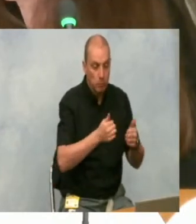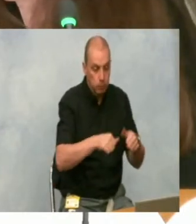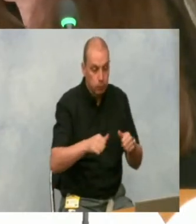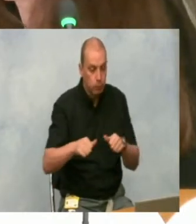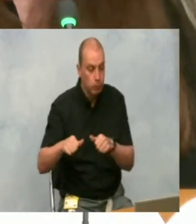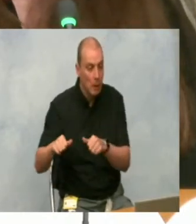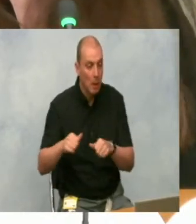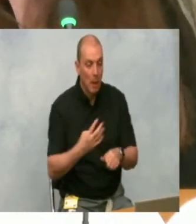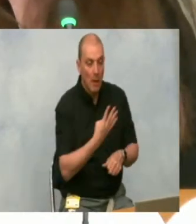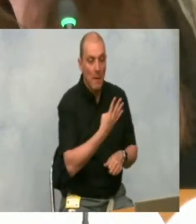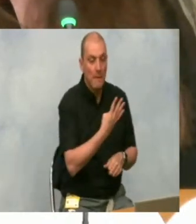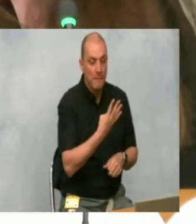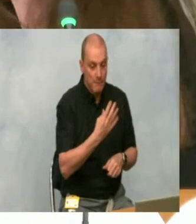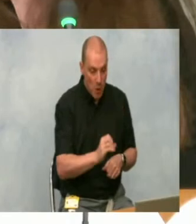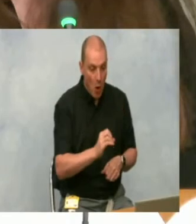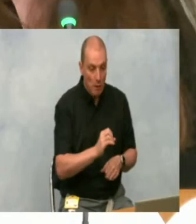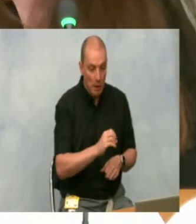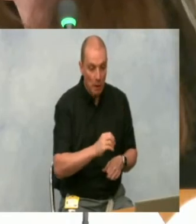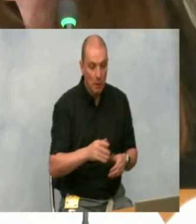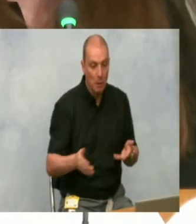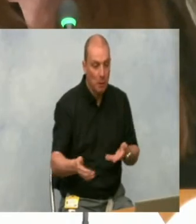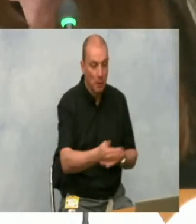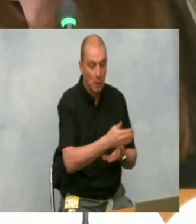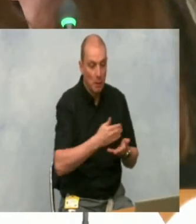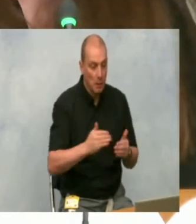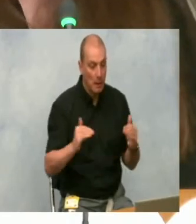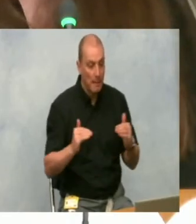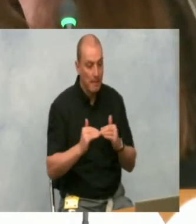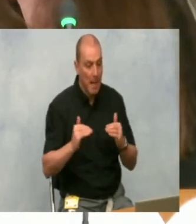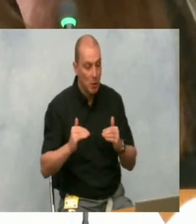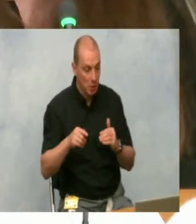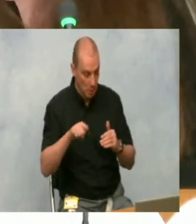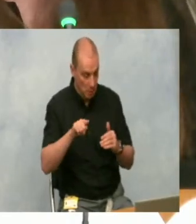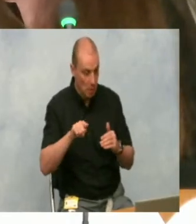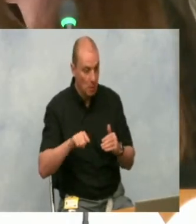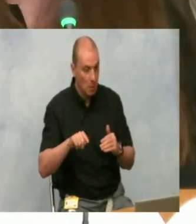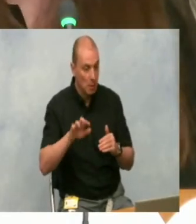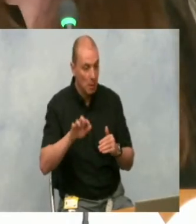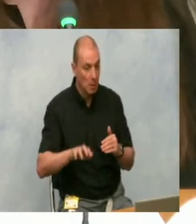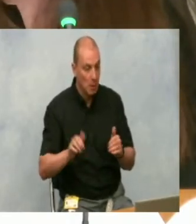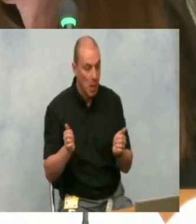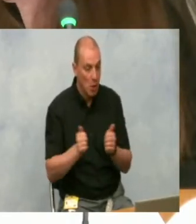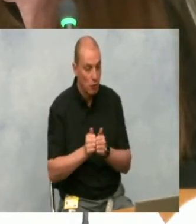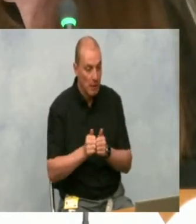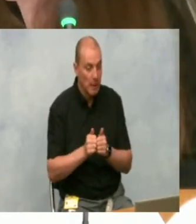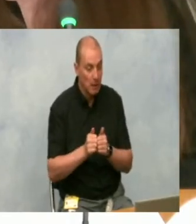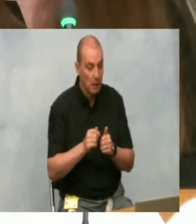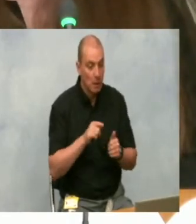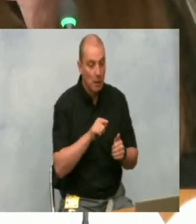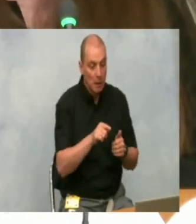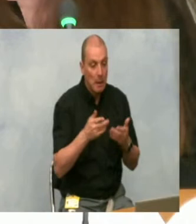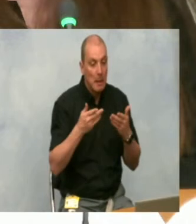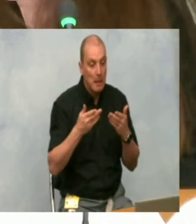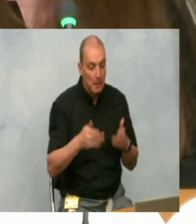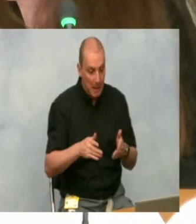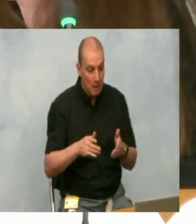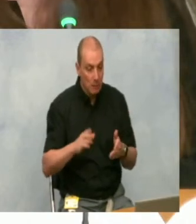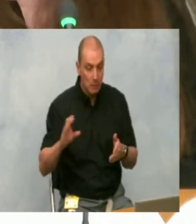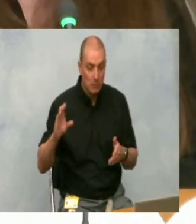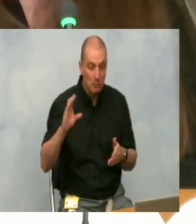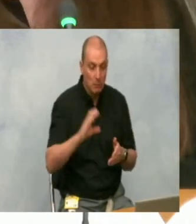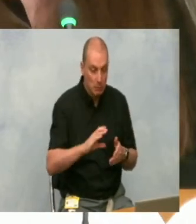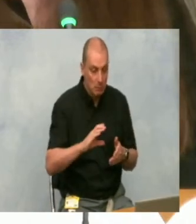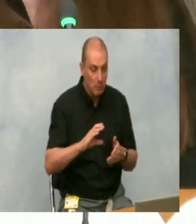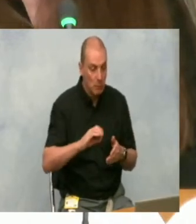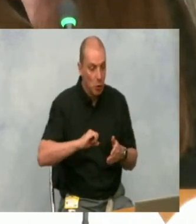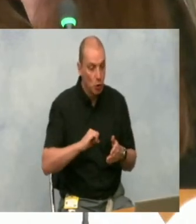detailed. As noted at section 6, these properties, funded through a combination of Scottish grant funding and HRA